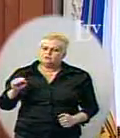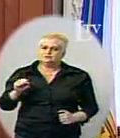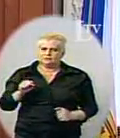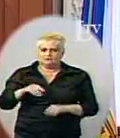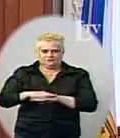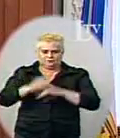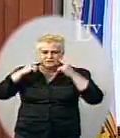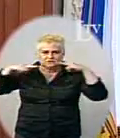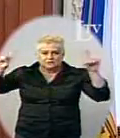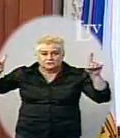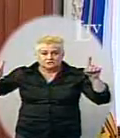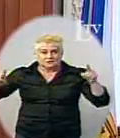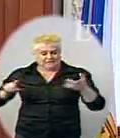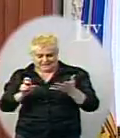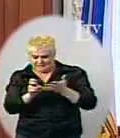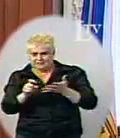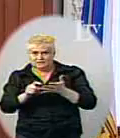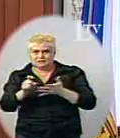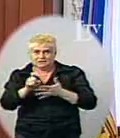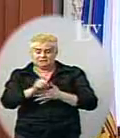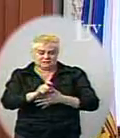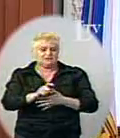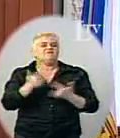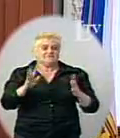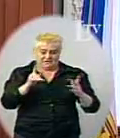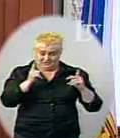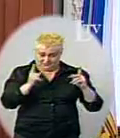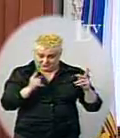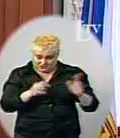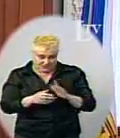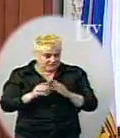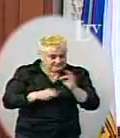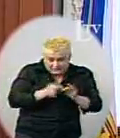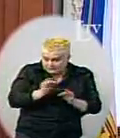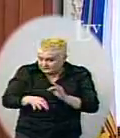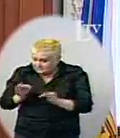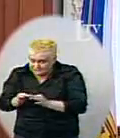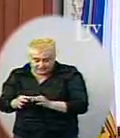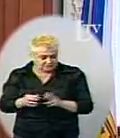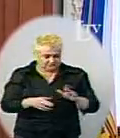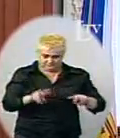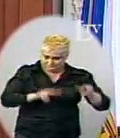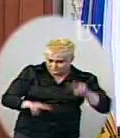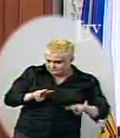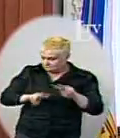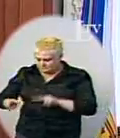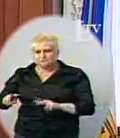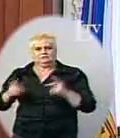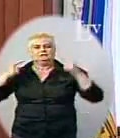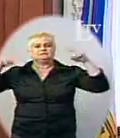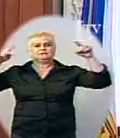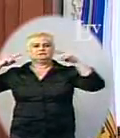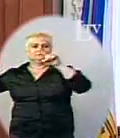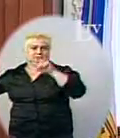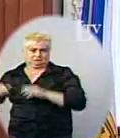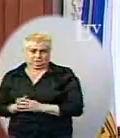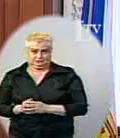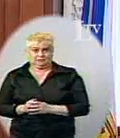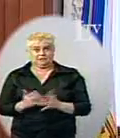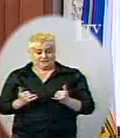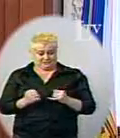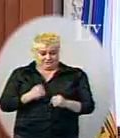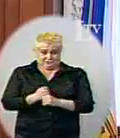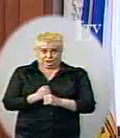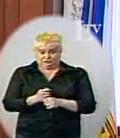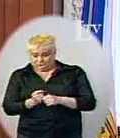Each step taken has passed those tests and reviews. In the next year, my government